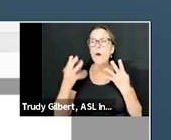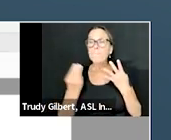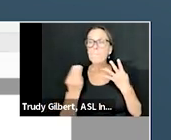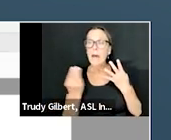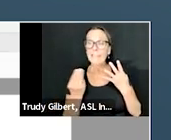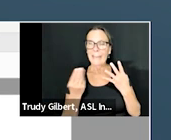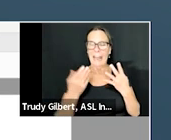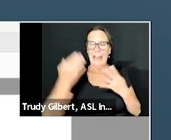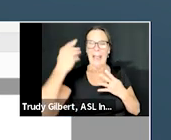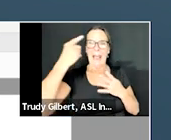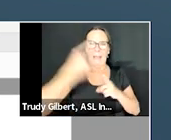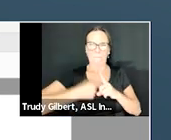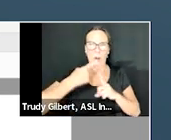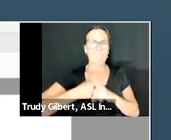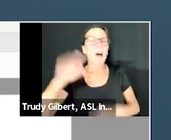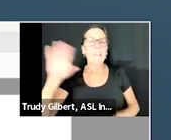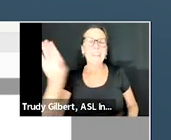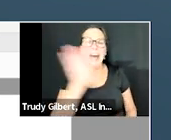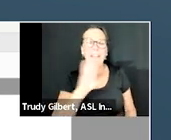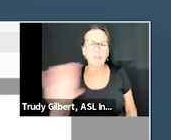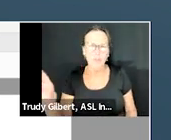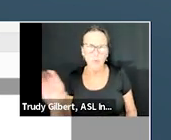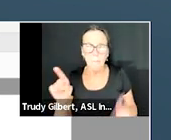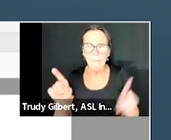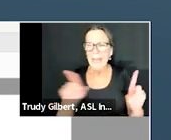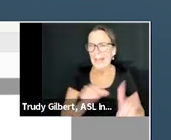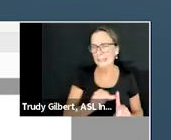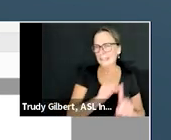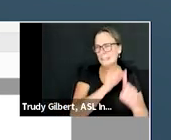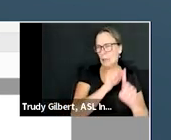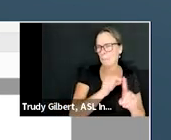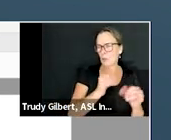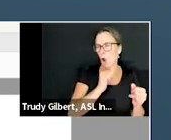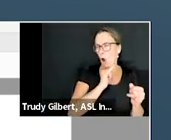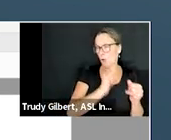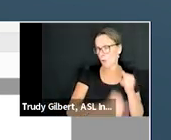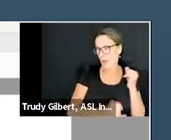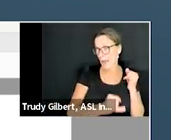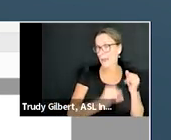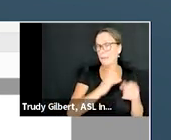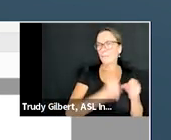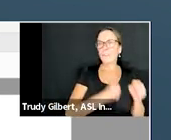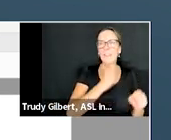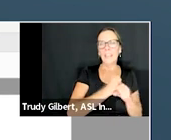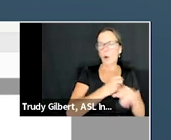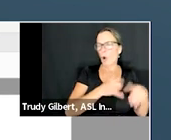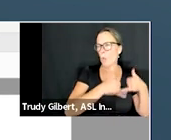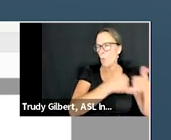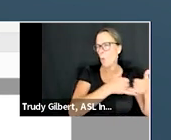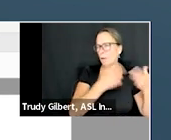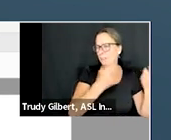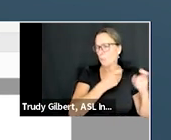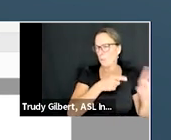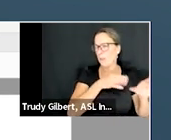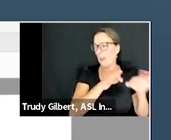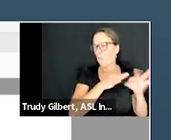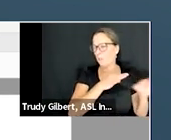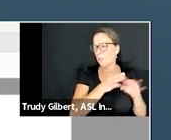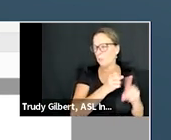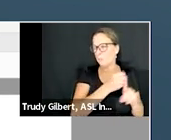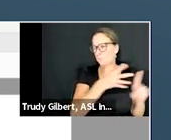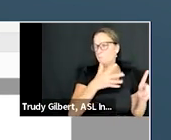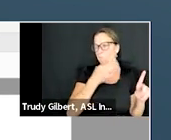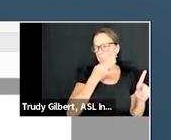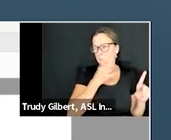Zoom. We always meet via Zoom, except for our end of the year award ceremony. And I'll speak about that in just a moment. But